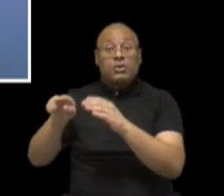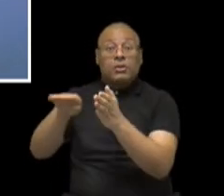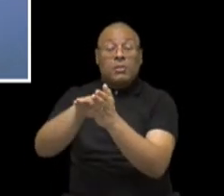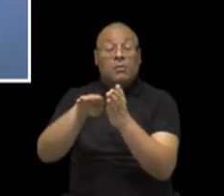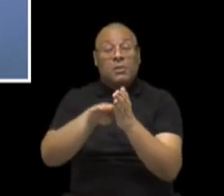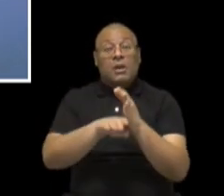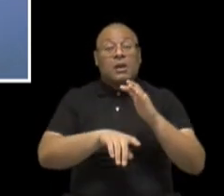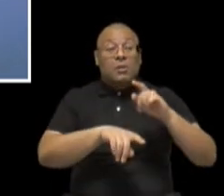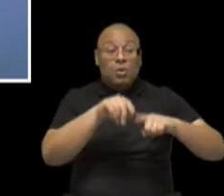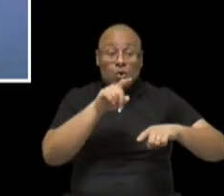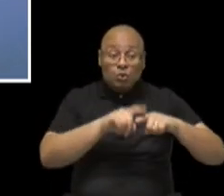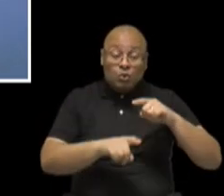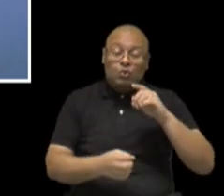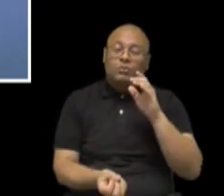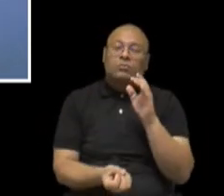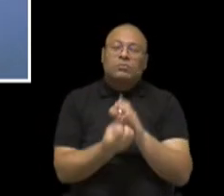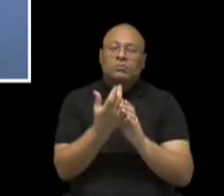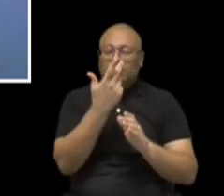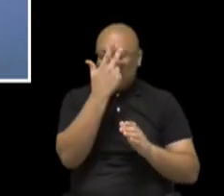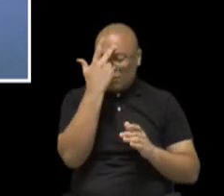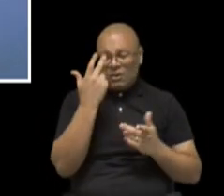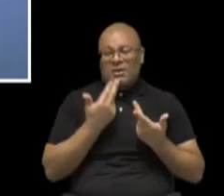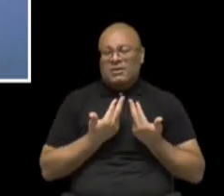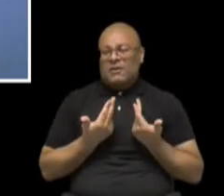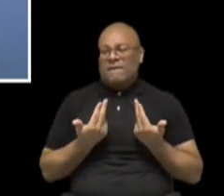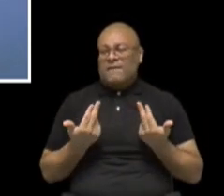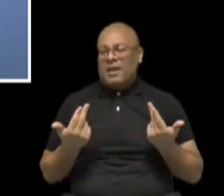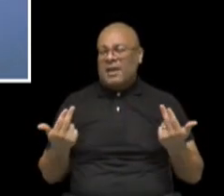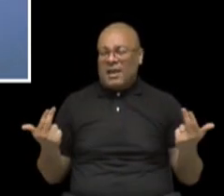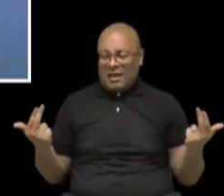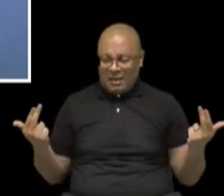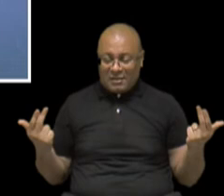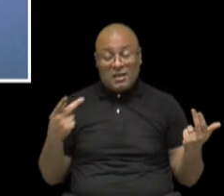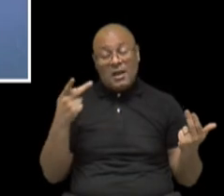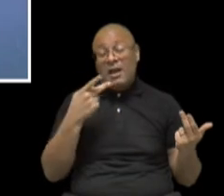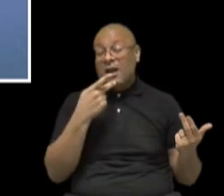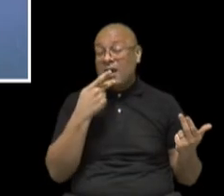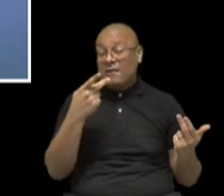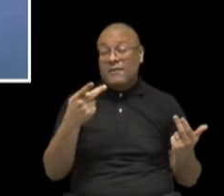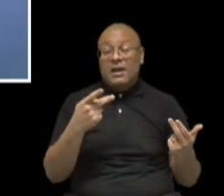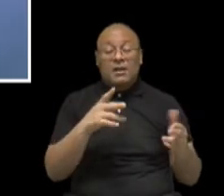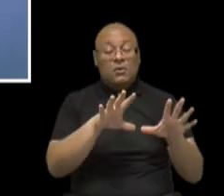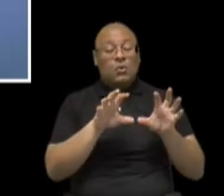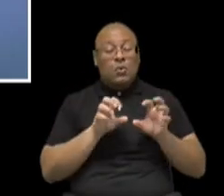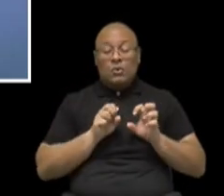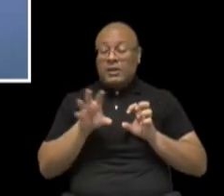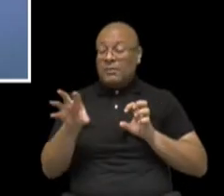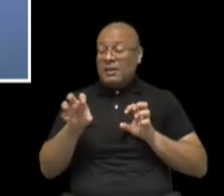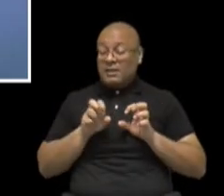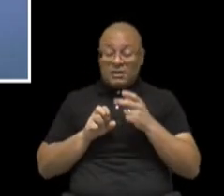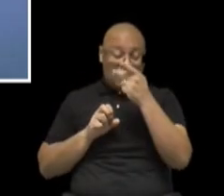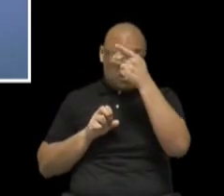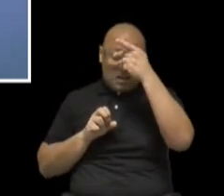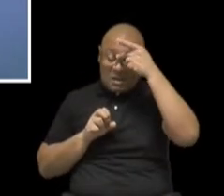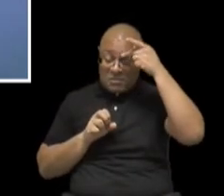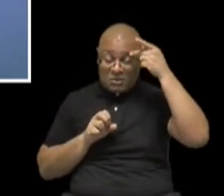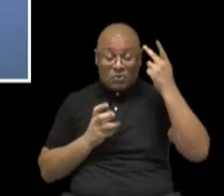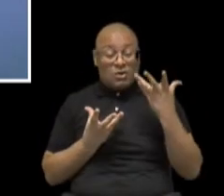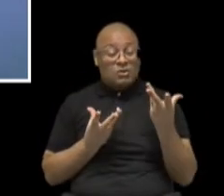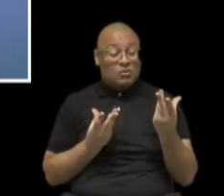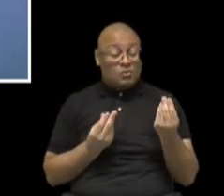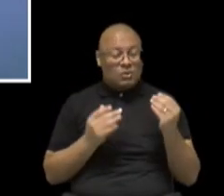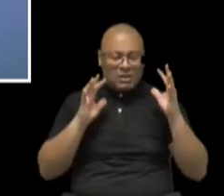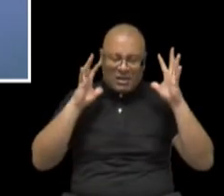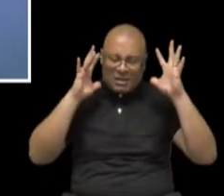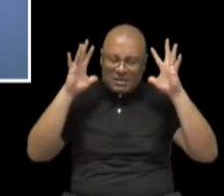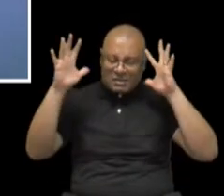peças feitas a muitas mãos. E é o que ela fala sobre a contaminação. São muitas pessoas juntas